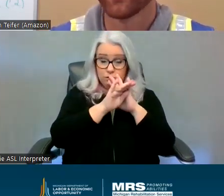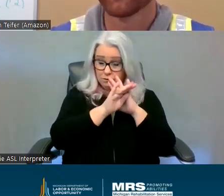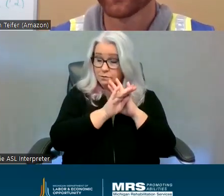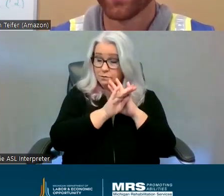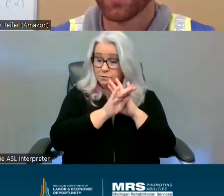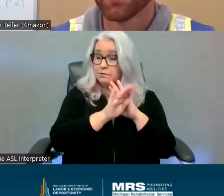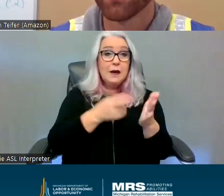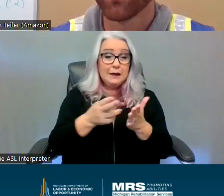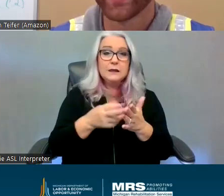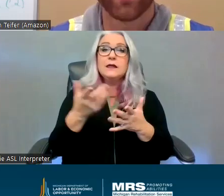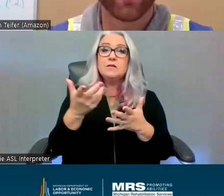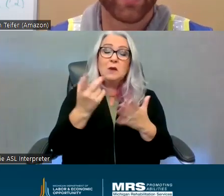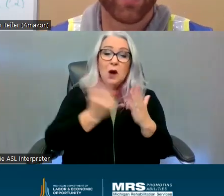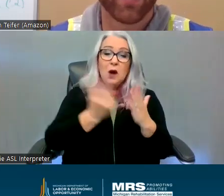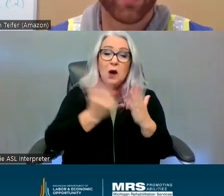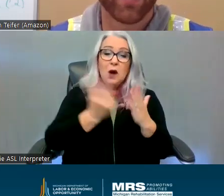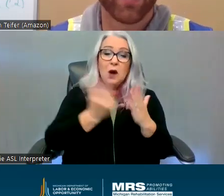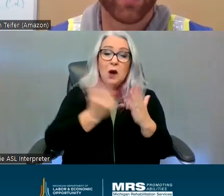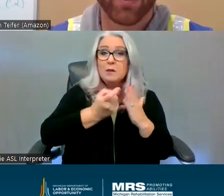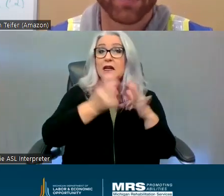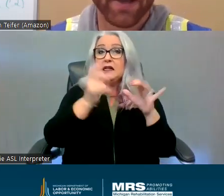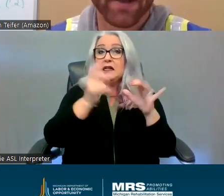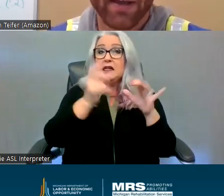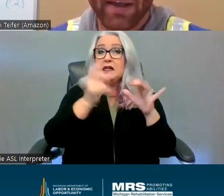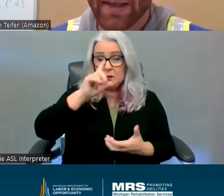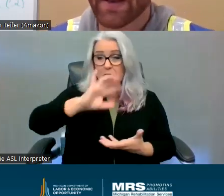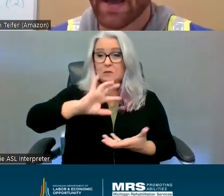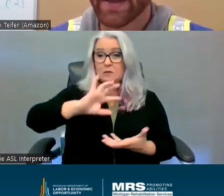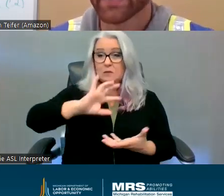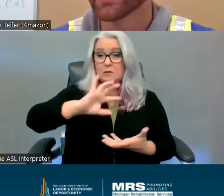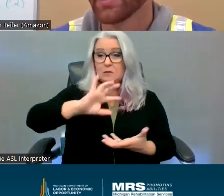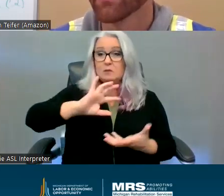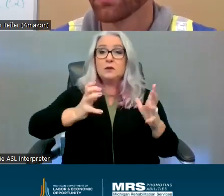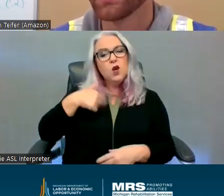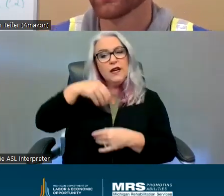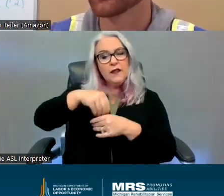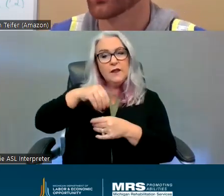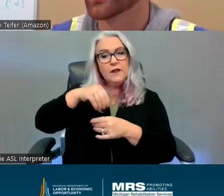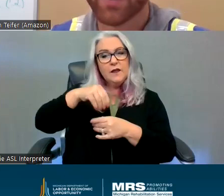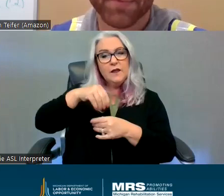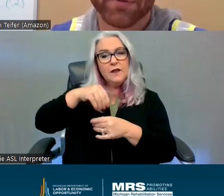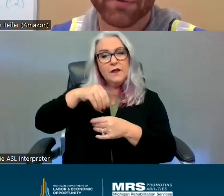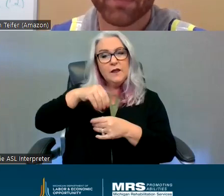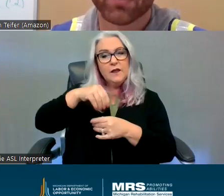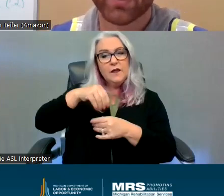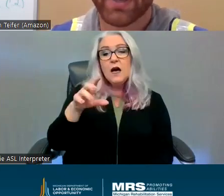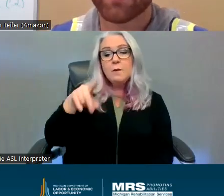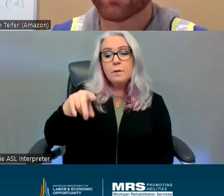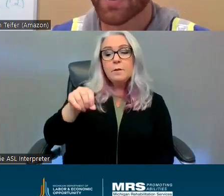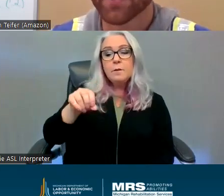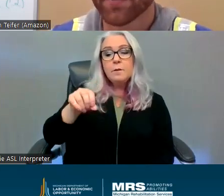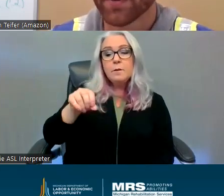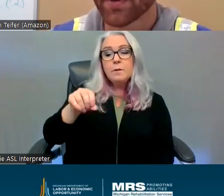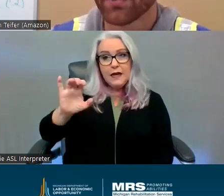system. However, we are in our office in Pontiac, and I actually came from DTW1 in Romulus. So we have